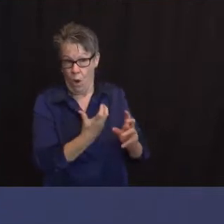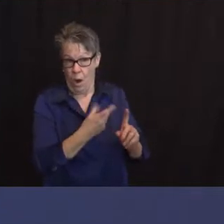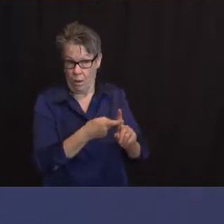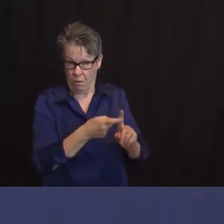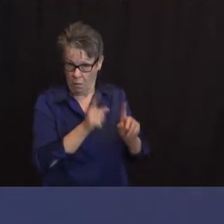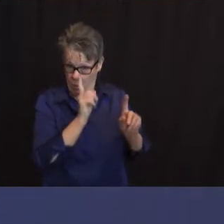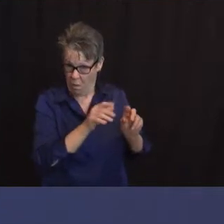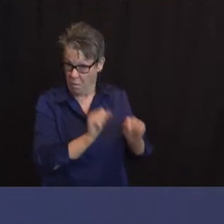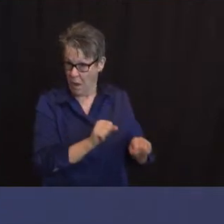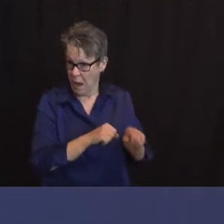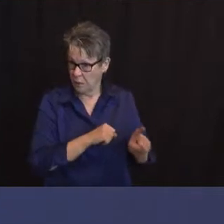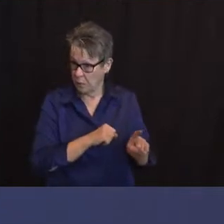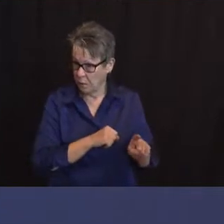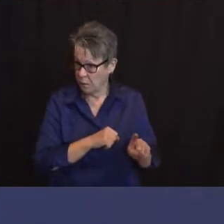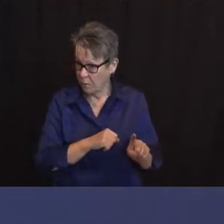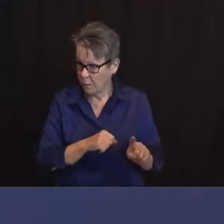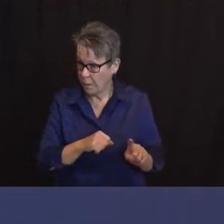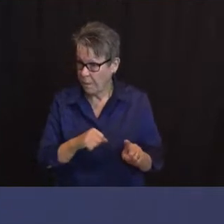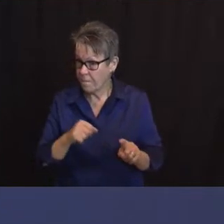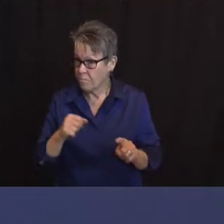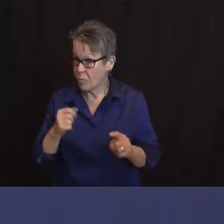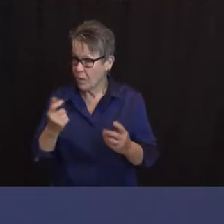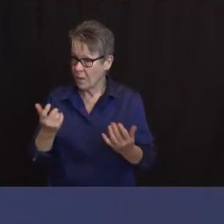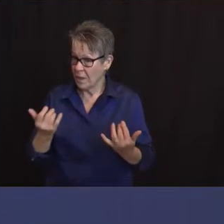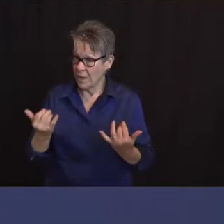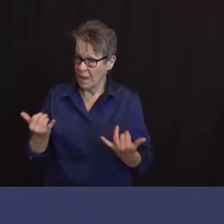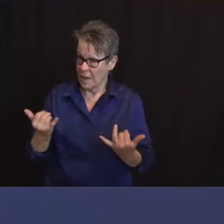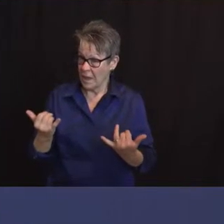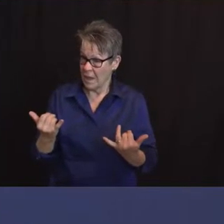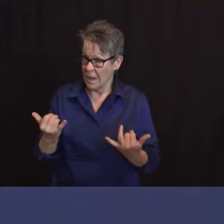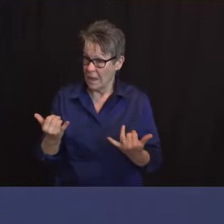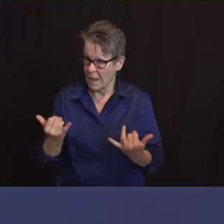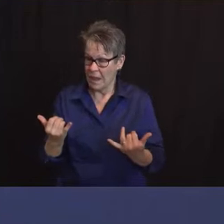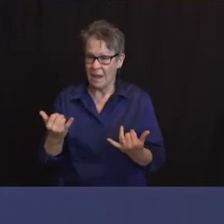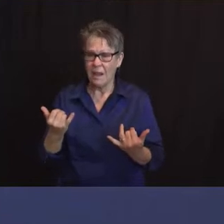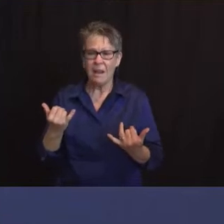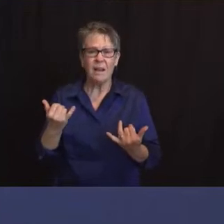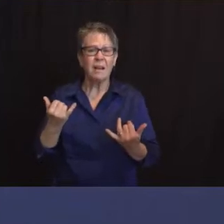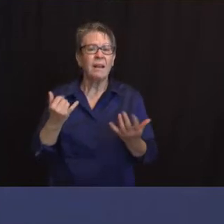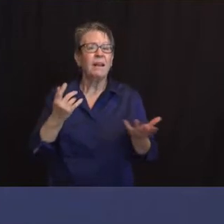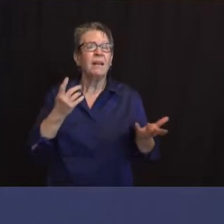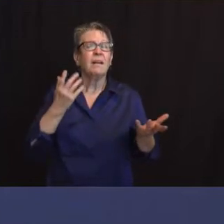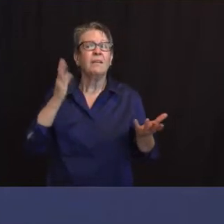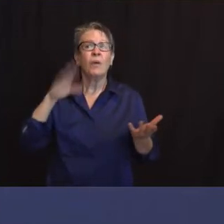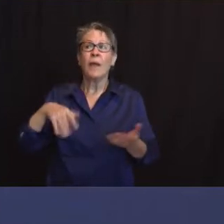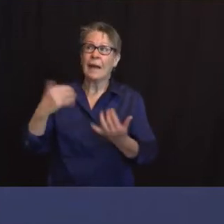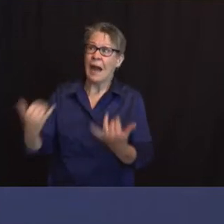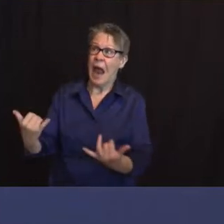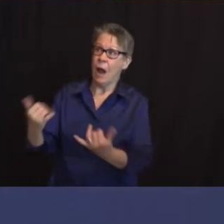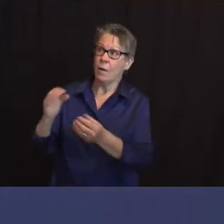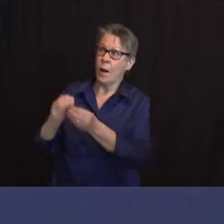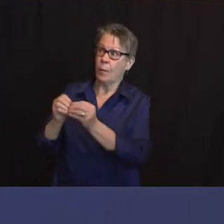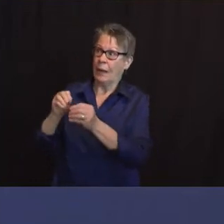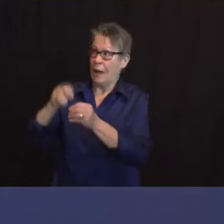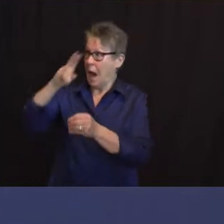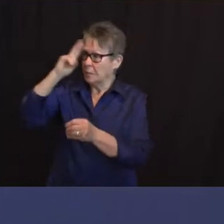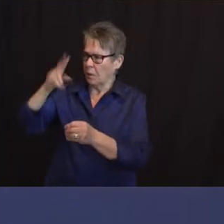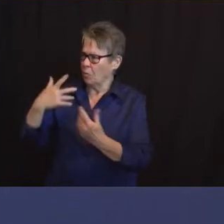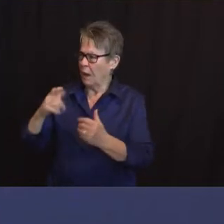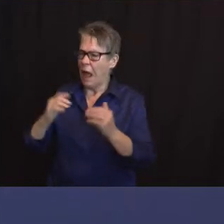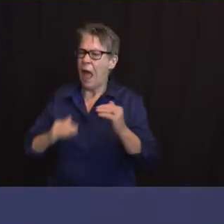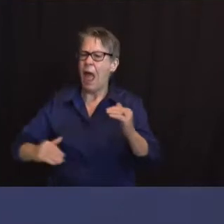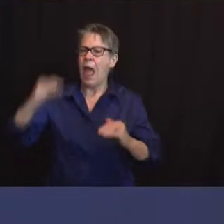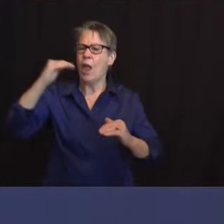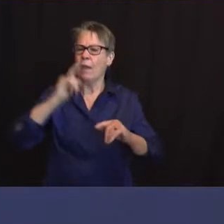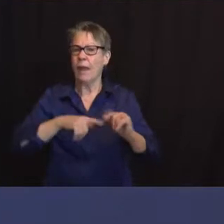in 2 weeks. So is that even on the table as feasible? And finally, from NJ Spotlight, when will the state's 3 mobile vaccination vehicles be ready